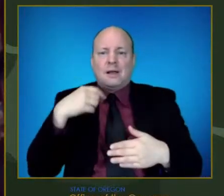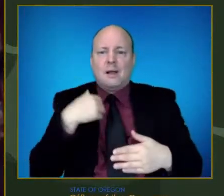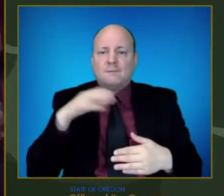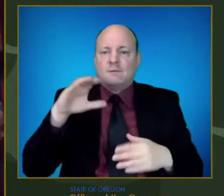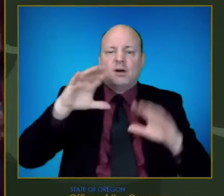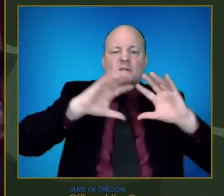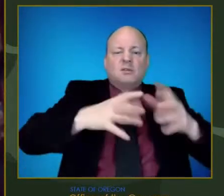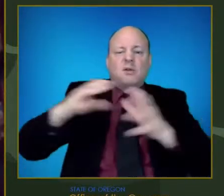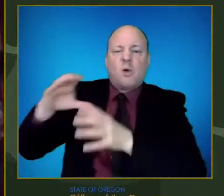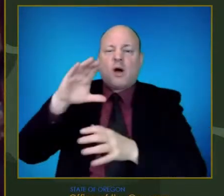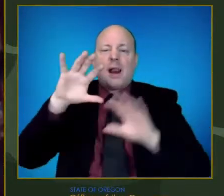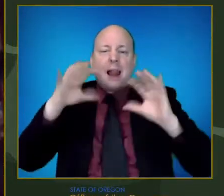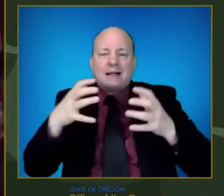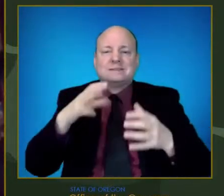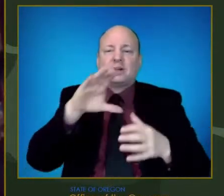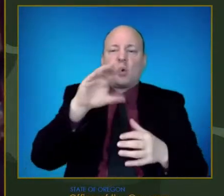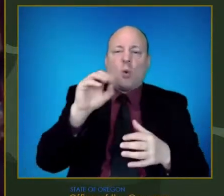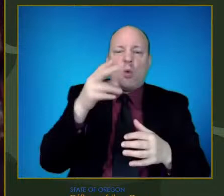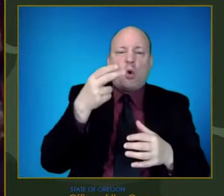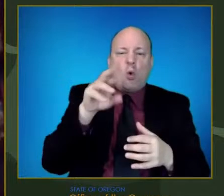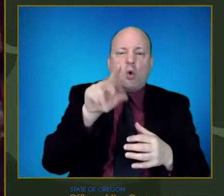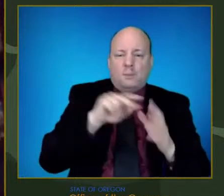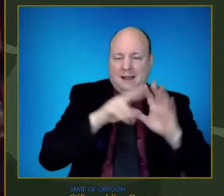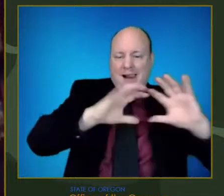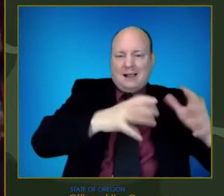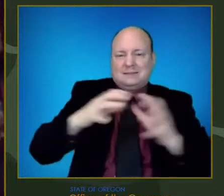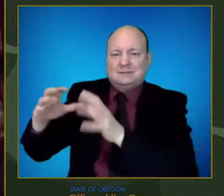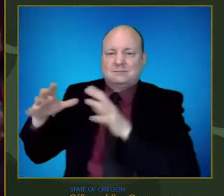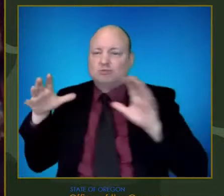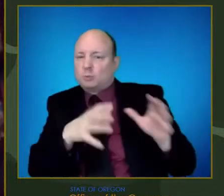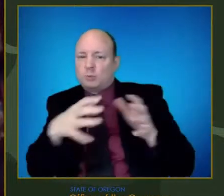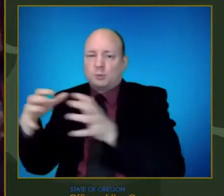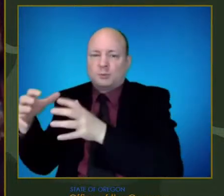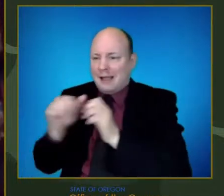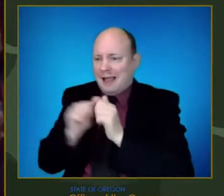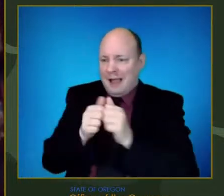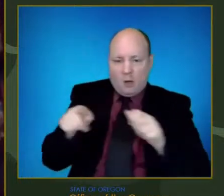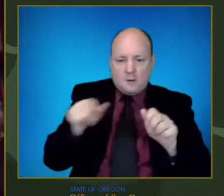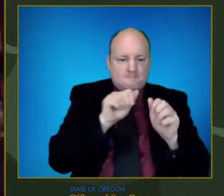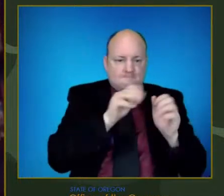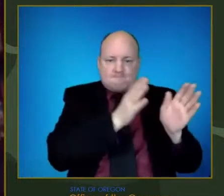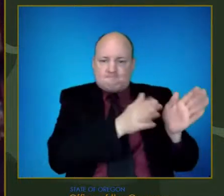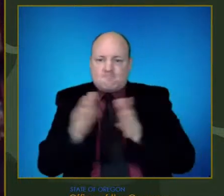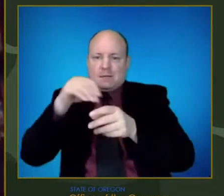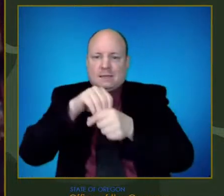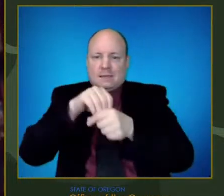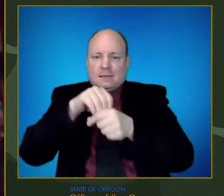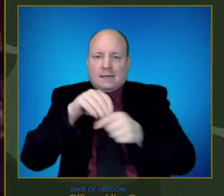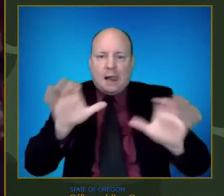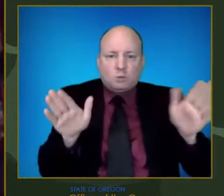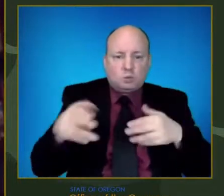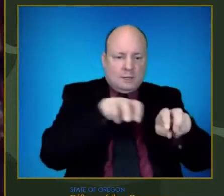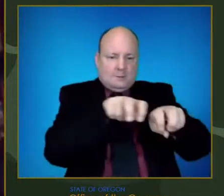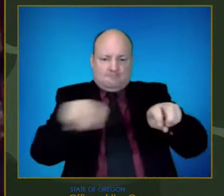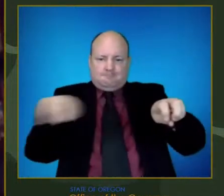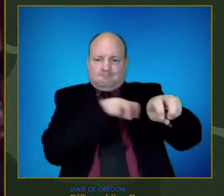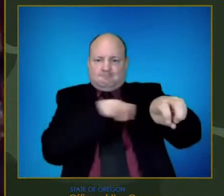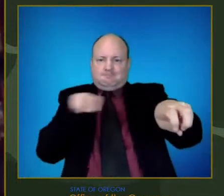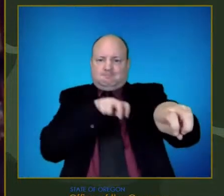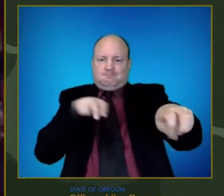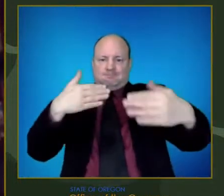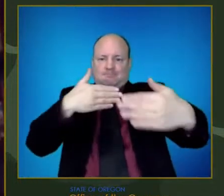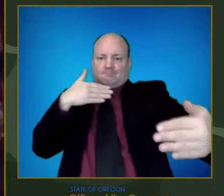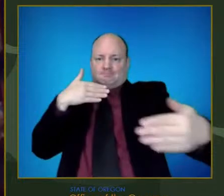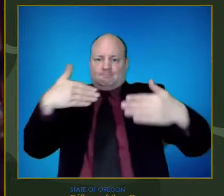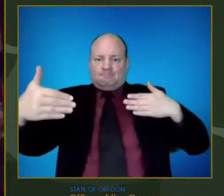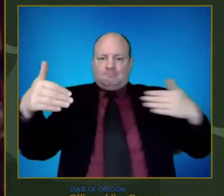line with data about effectiveness of these control measures in schools. OHA and ODE work together to prioritize vaccinations